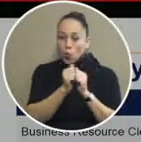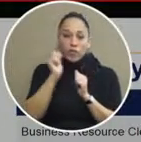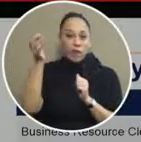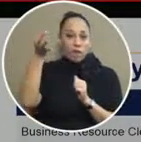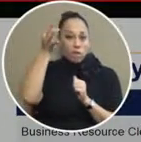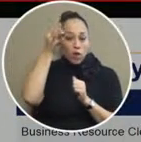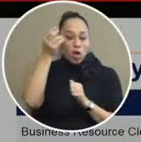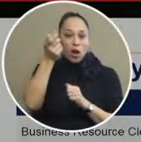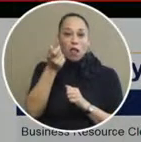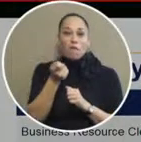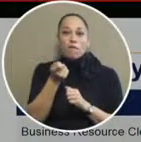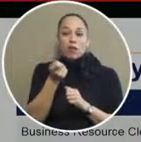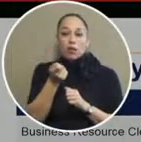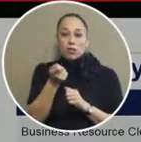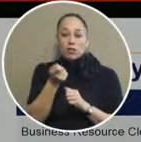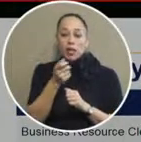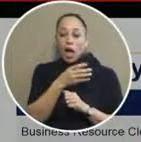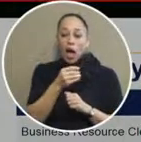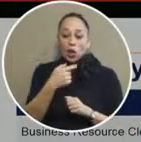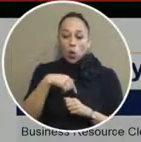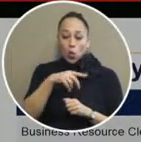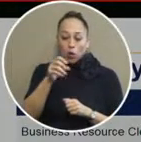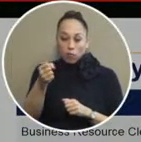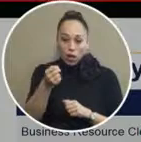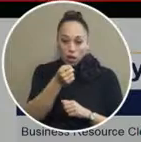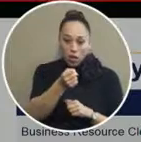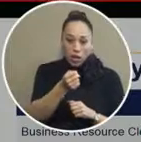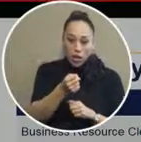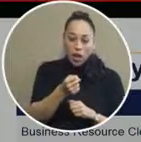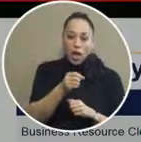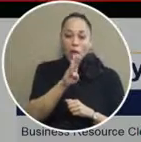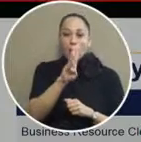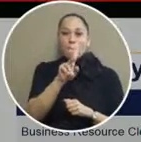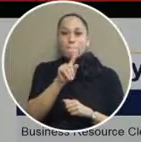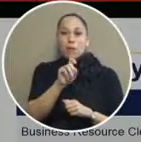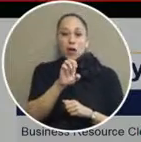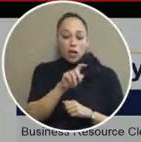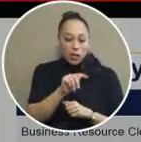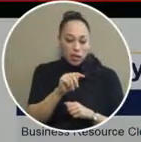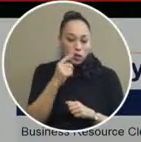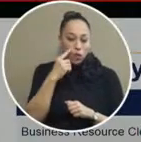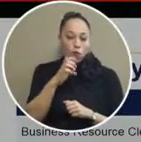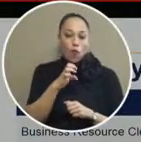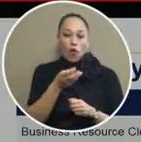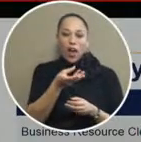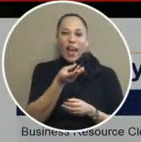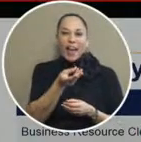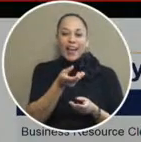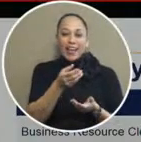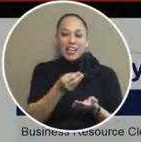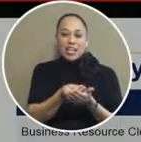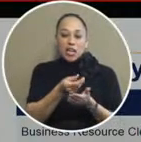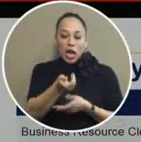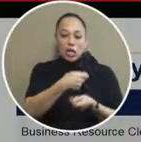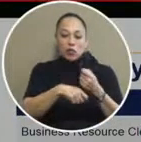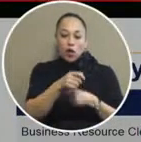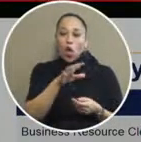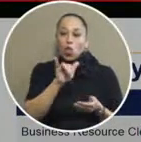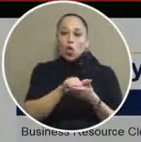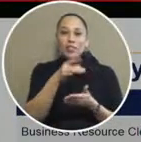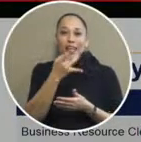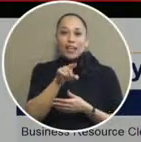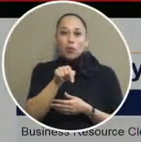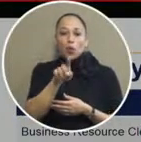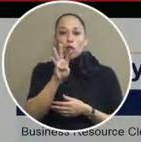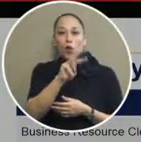funds, and that what we've allocated in the bucket towards improving liquidity and cash flow, of those 18.4 million,